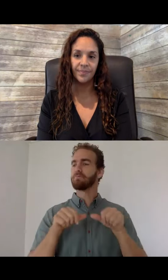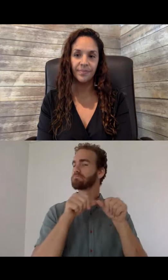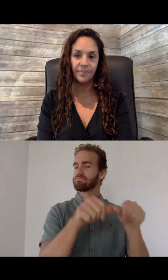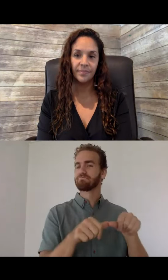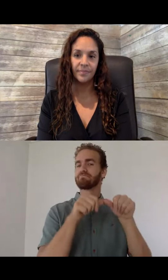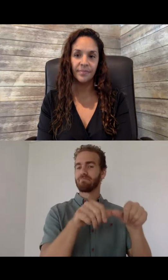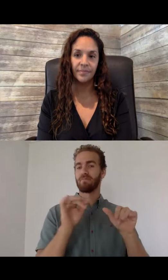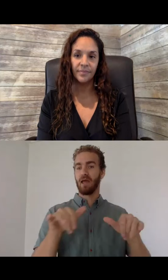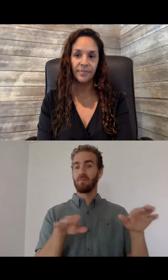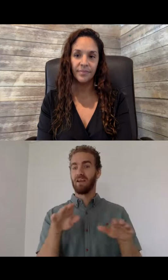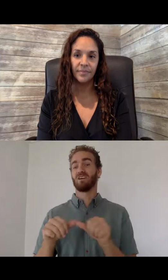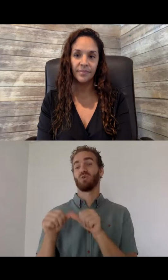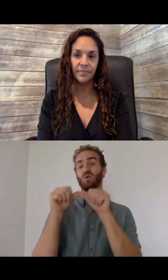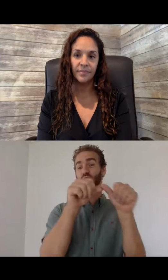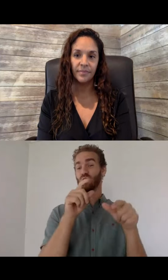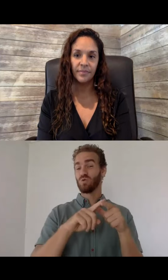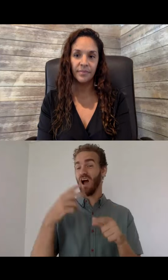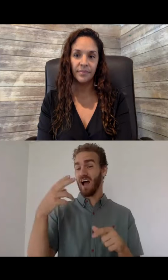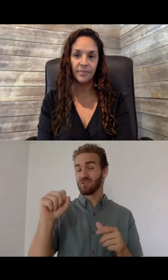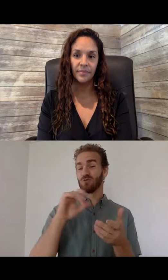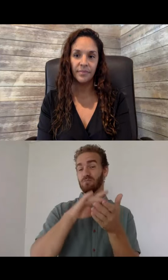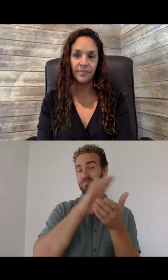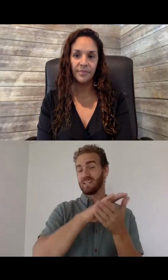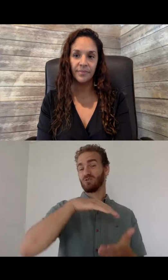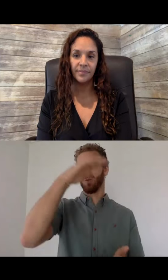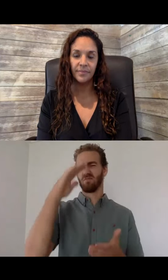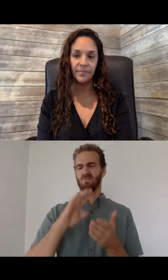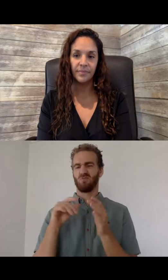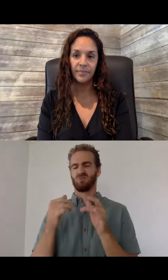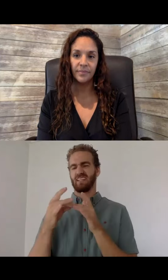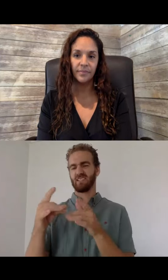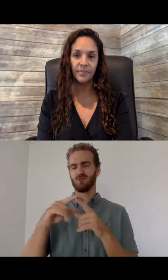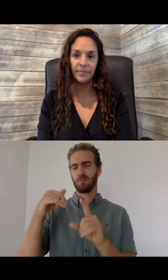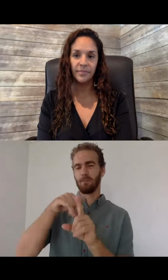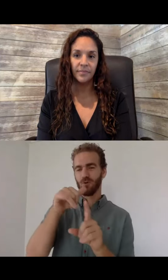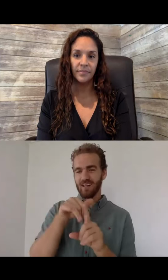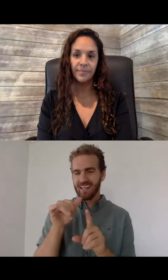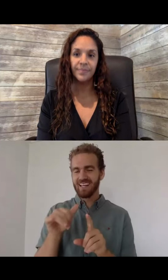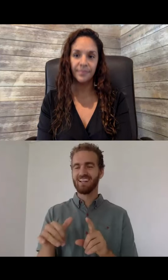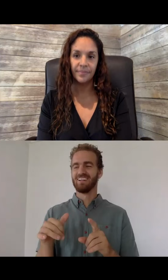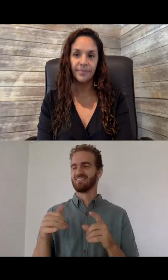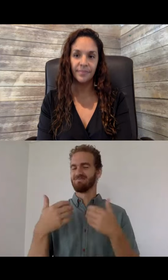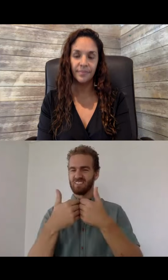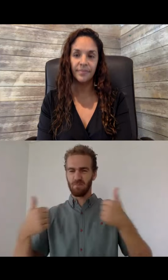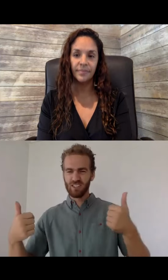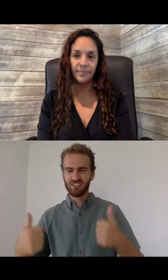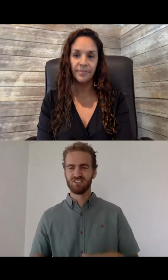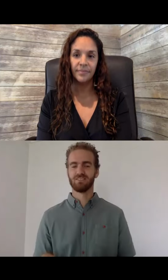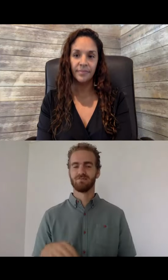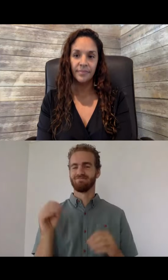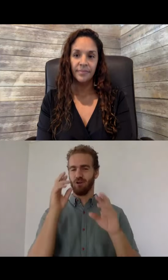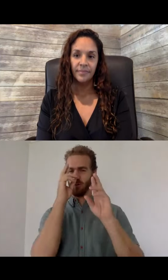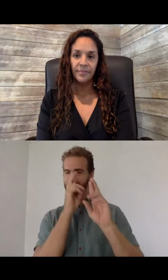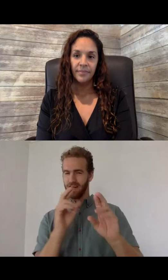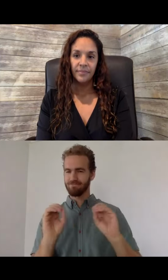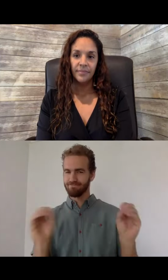Those tend to be pushed under the rug and let those behaviors continue to middle school and high school, which leads to a lot of